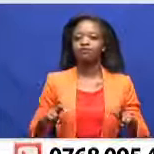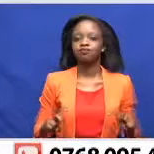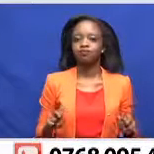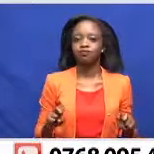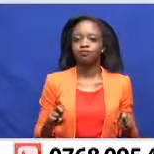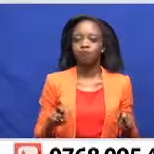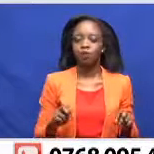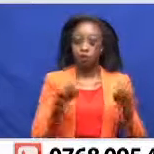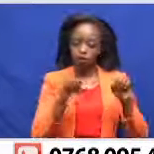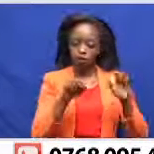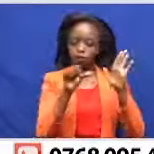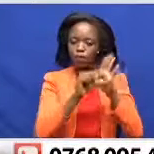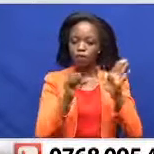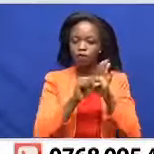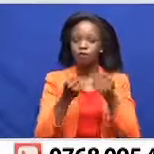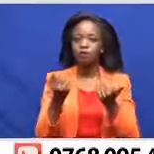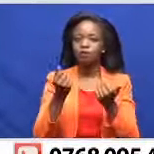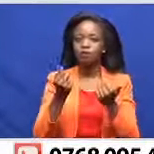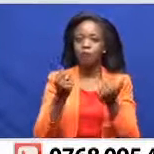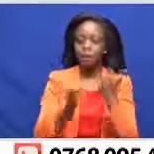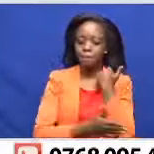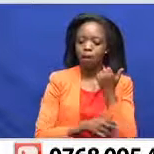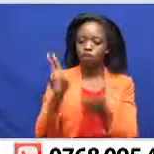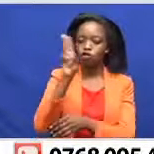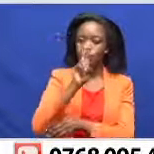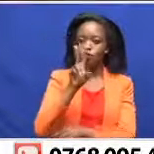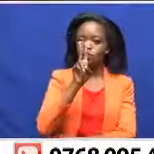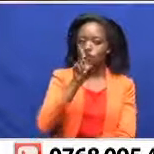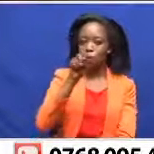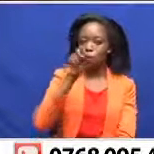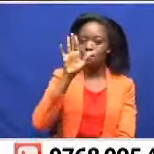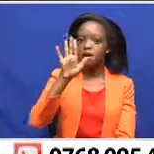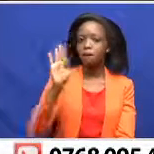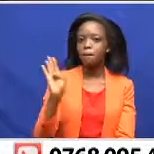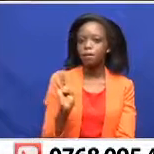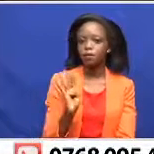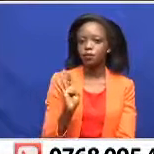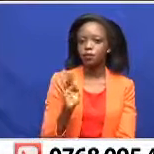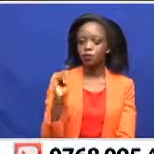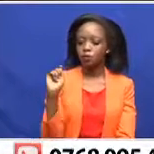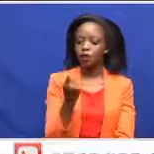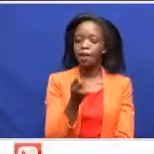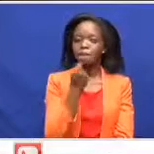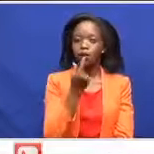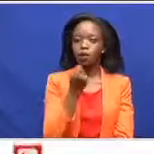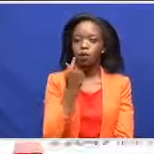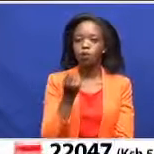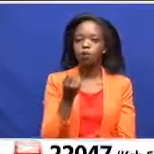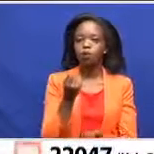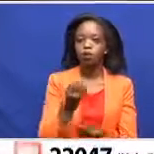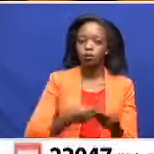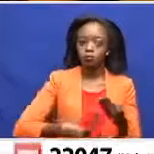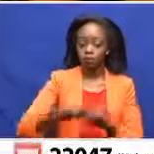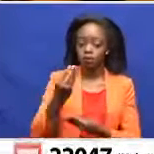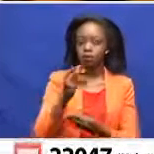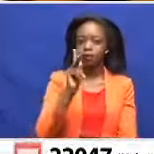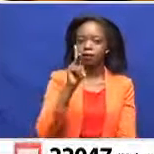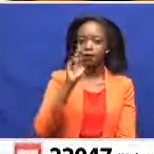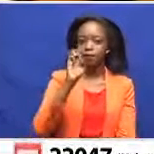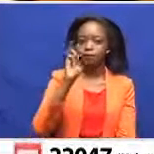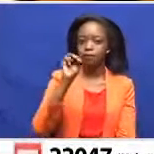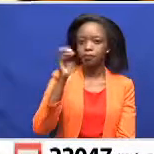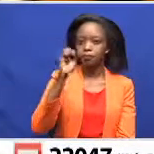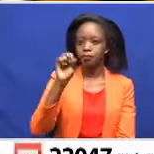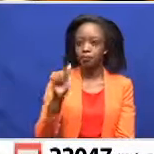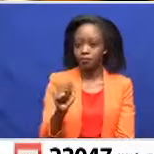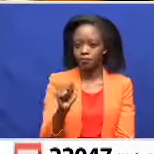into allegations of misuse of up to 2.5 billion shillings by the Kenya Medical Supplies Authority KEMSA. According to